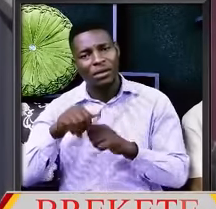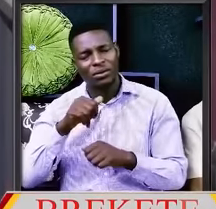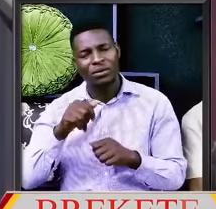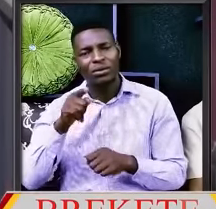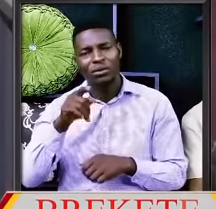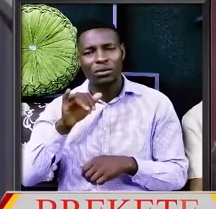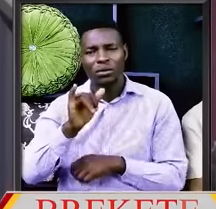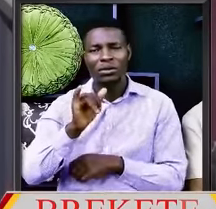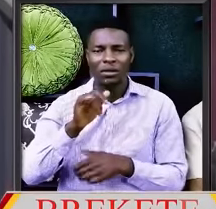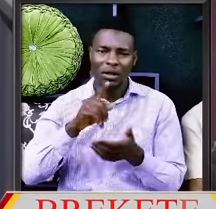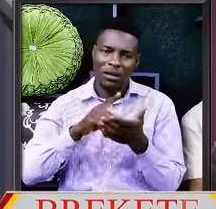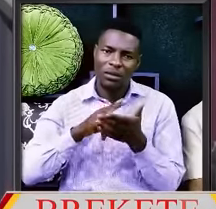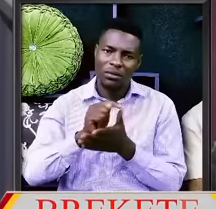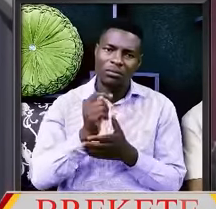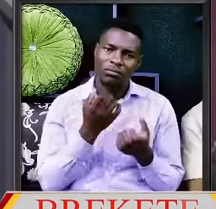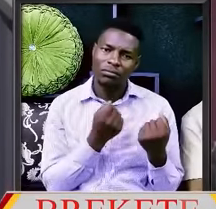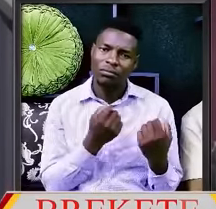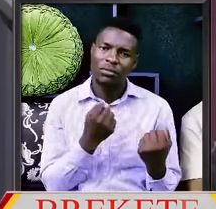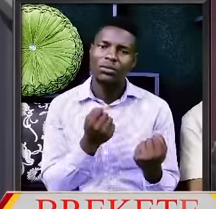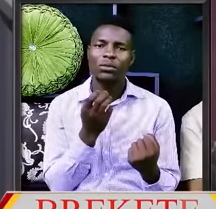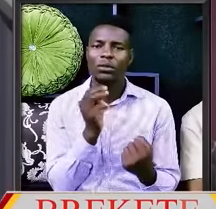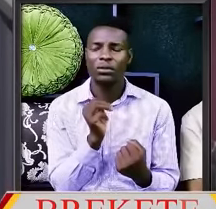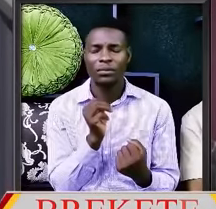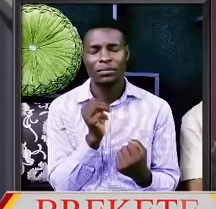You still trust them?